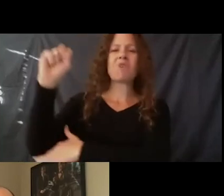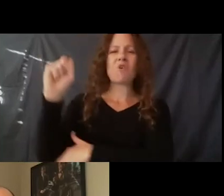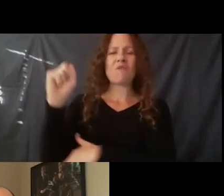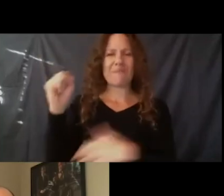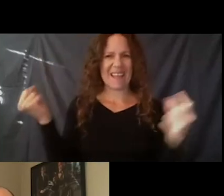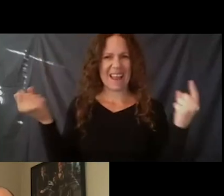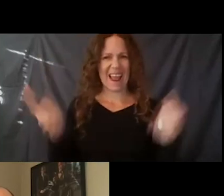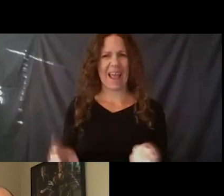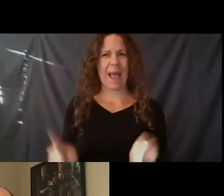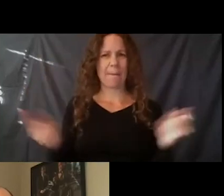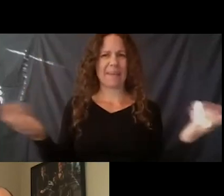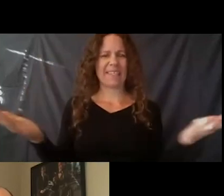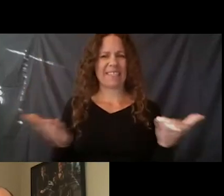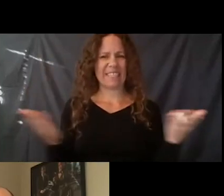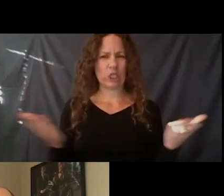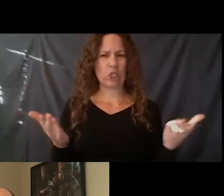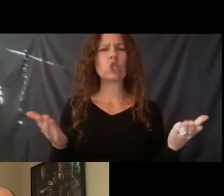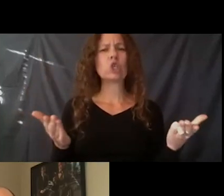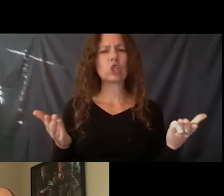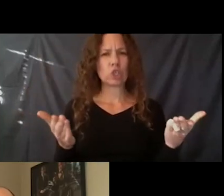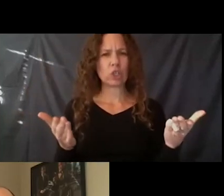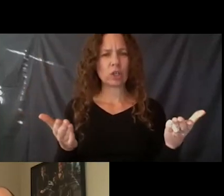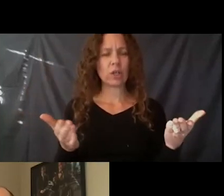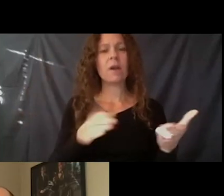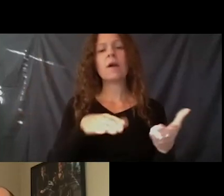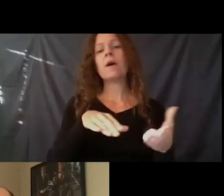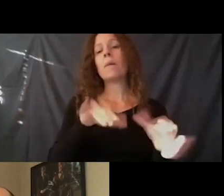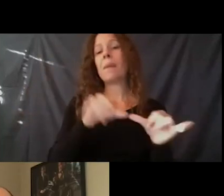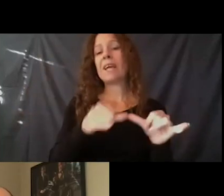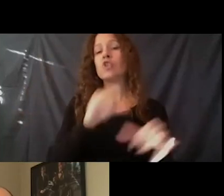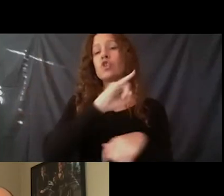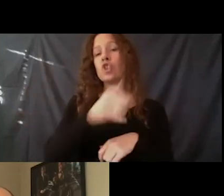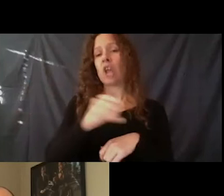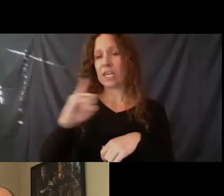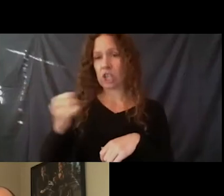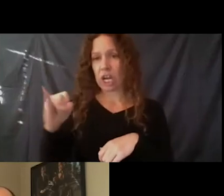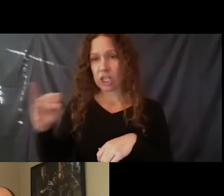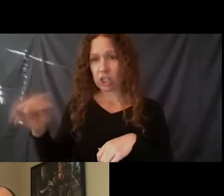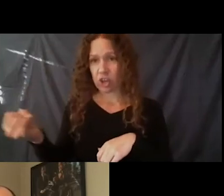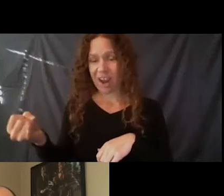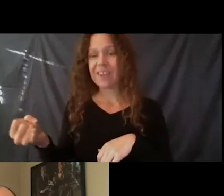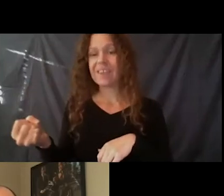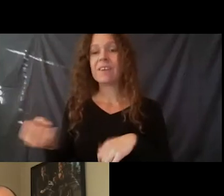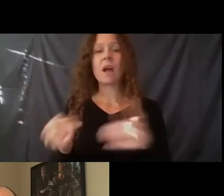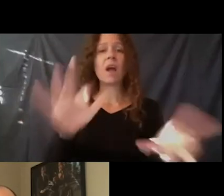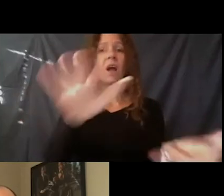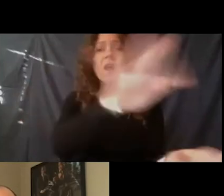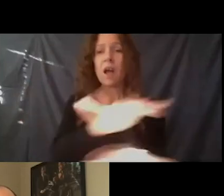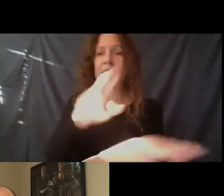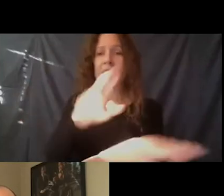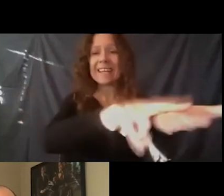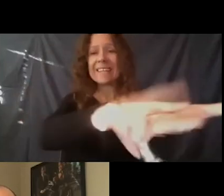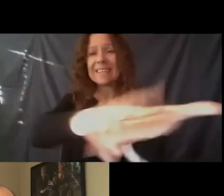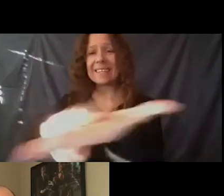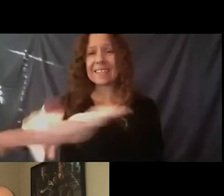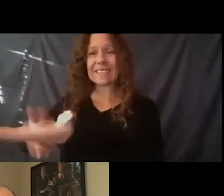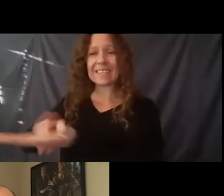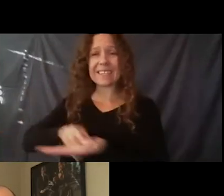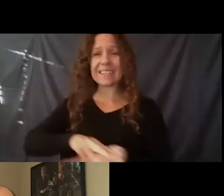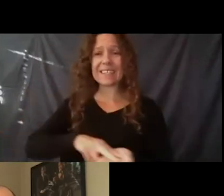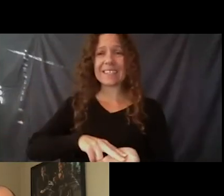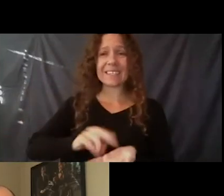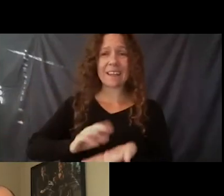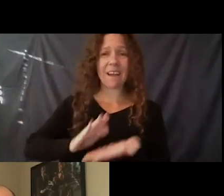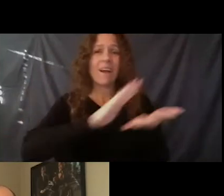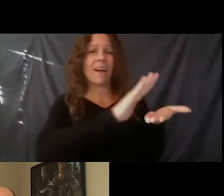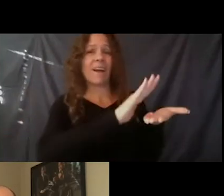qualified a ballot measure JJJ, gathered the signatures, got it to the ballot, and ultimately